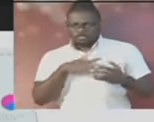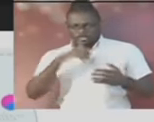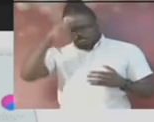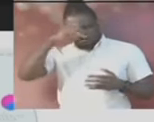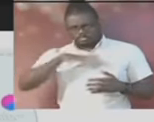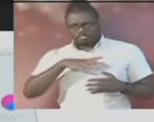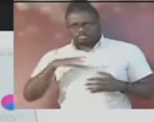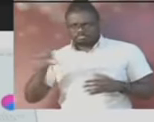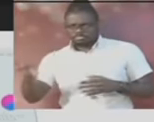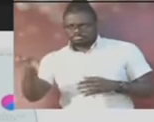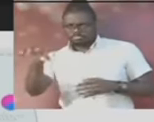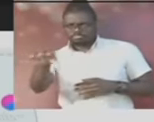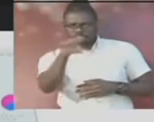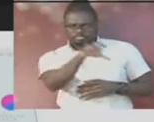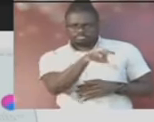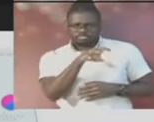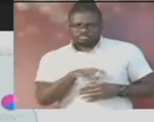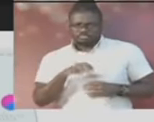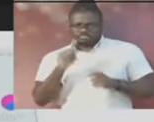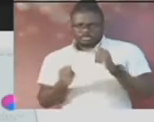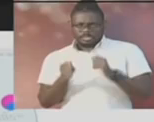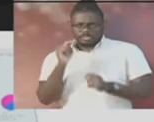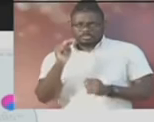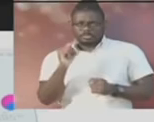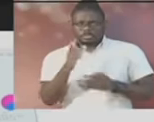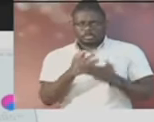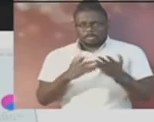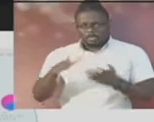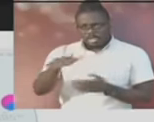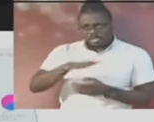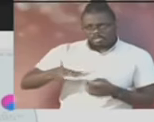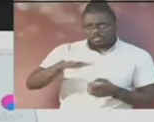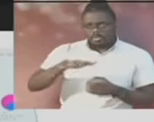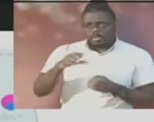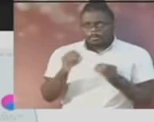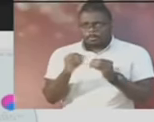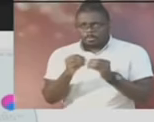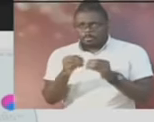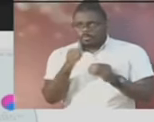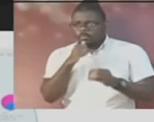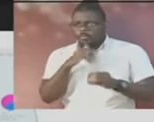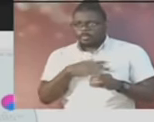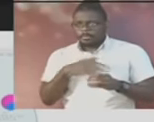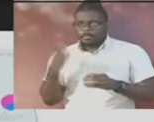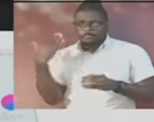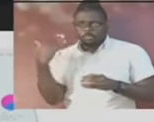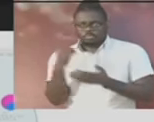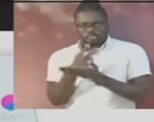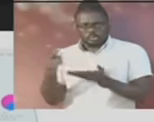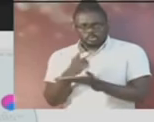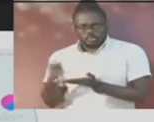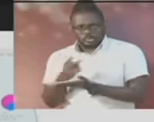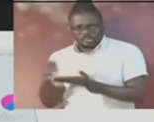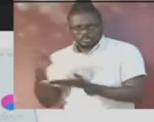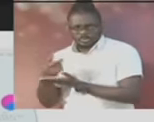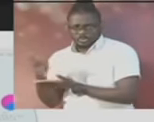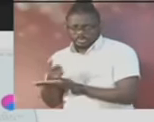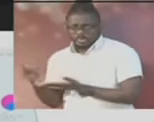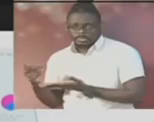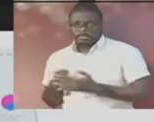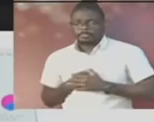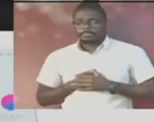in some counties slightly more women. And it's just, again, reflecting what we were seeing. This is over the last 2 weeks or so. So more women being affected, and that's